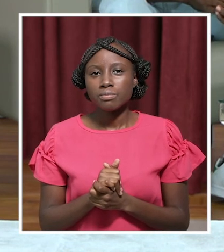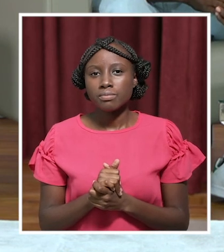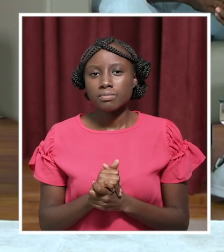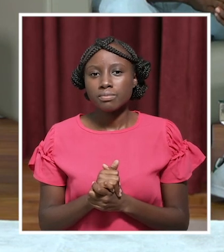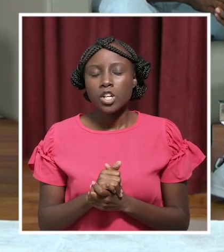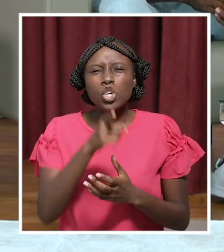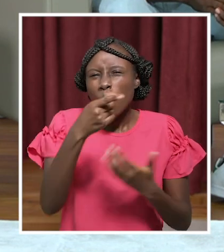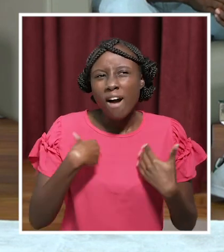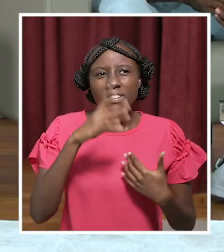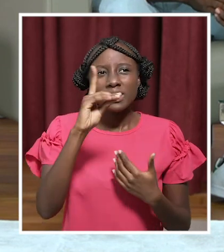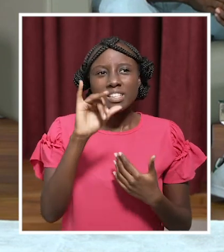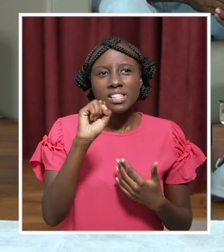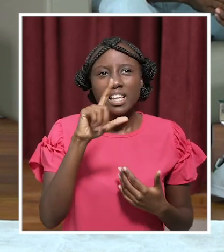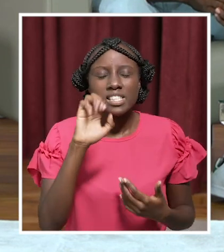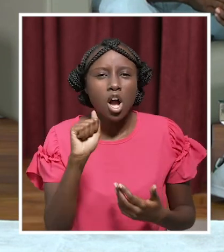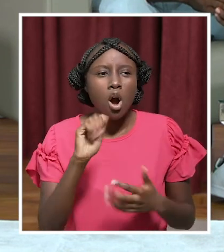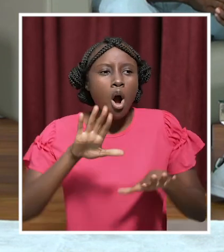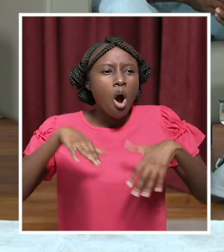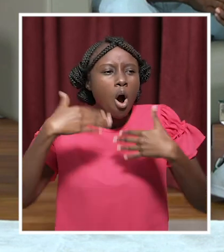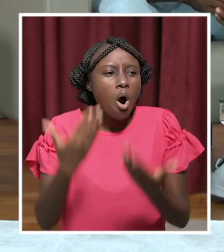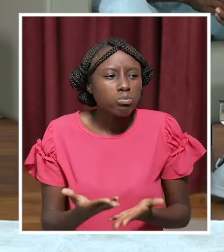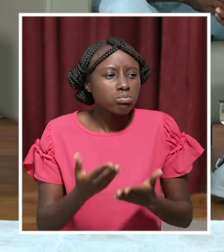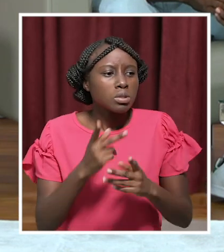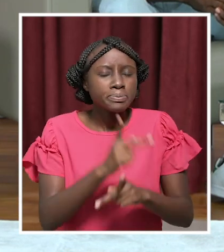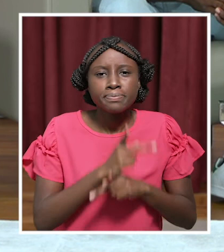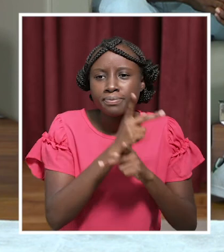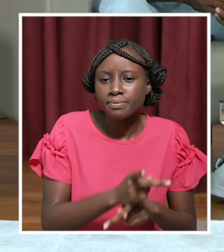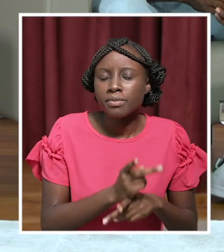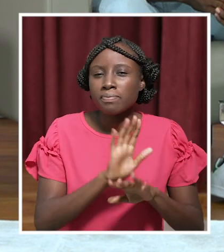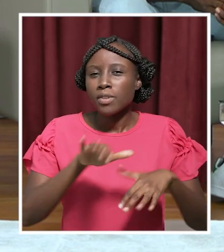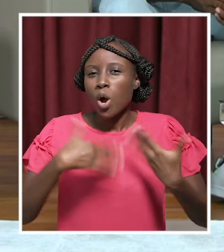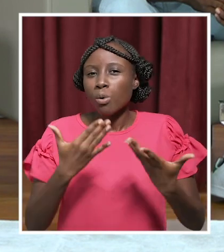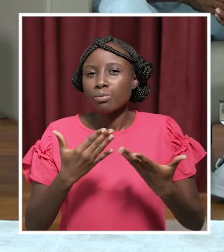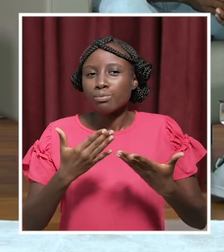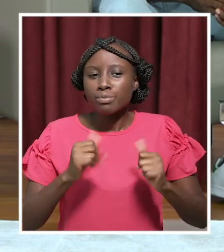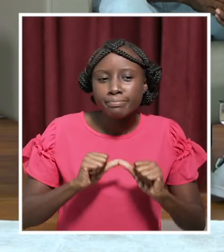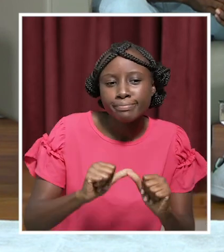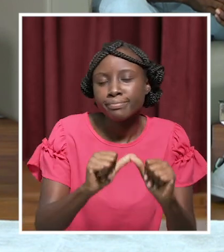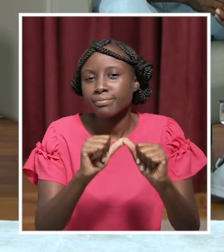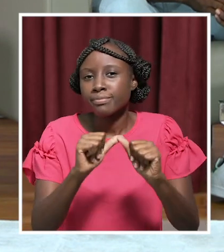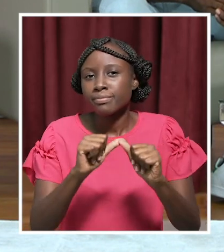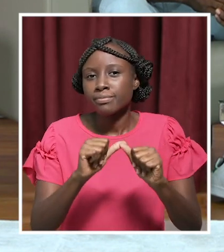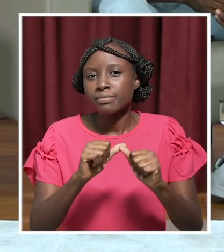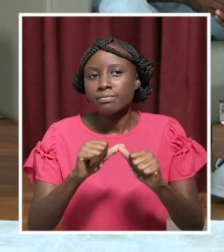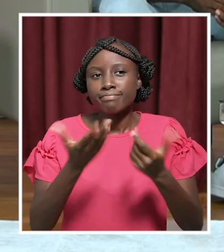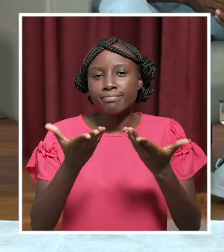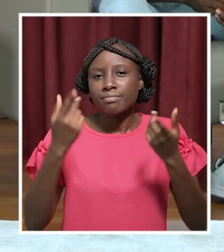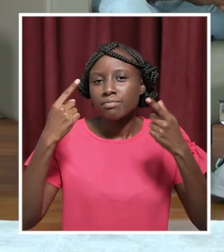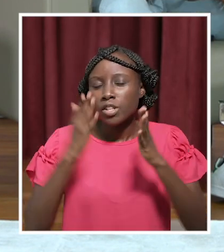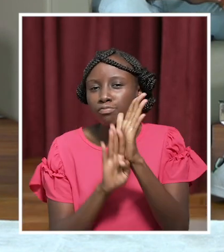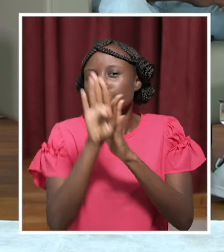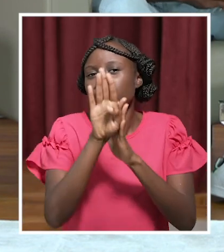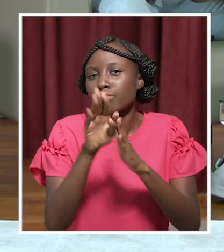this dyslexia, first of all, I think, they say the only way to recover from something is admitting. I